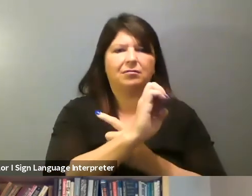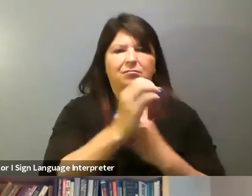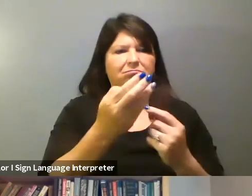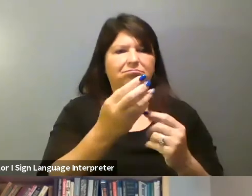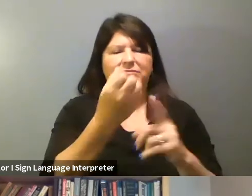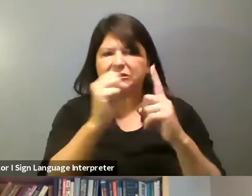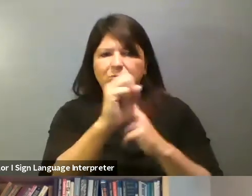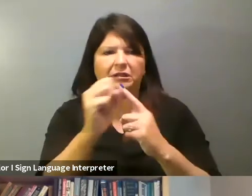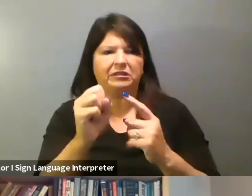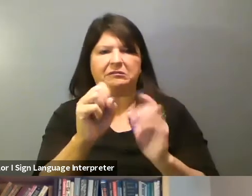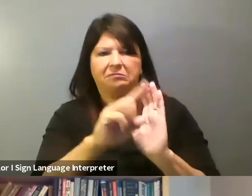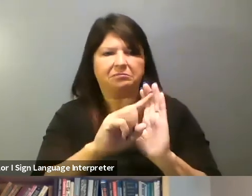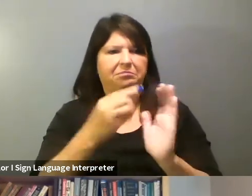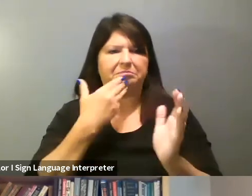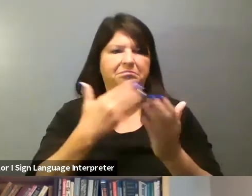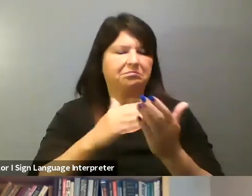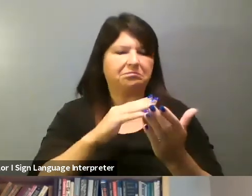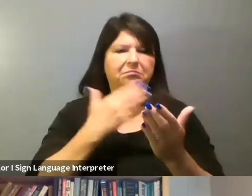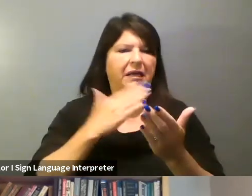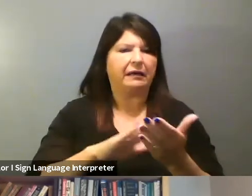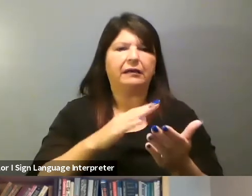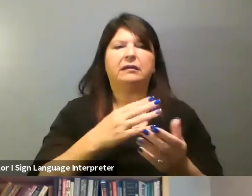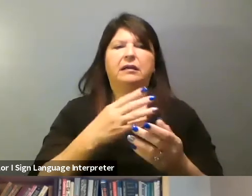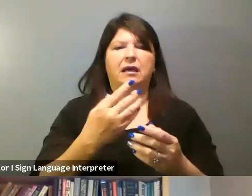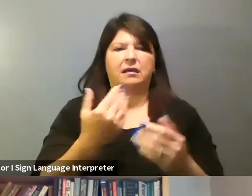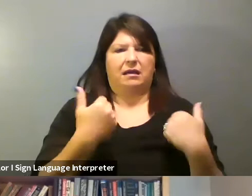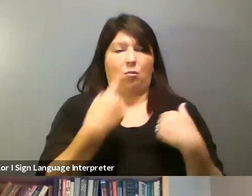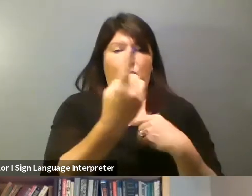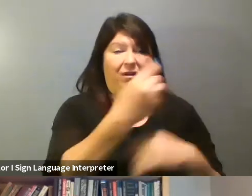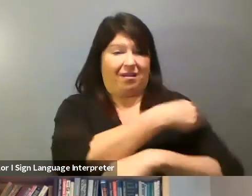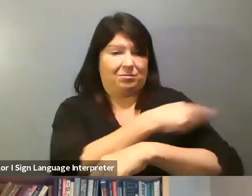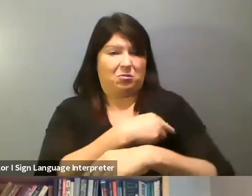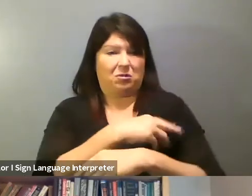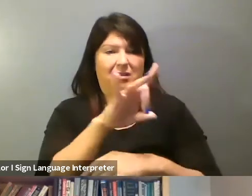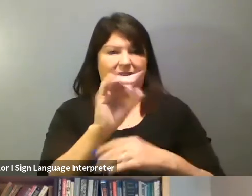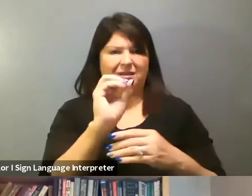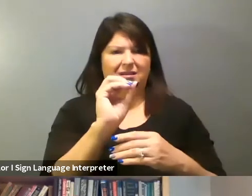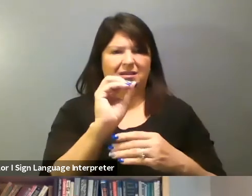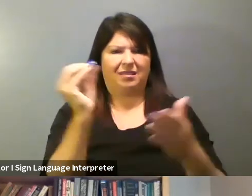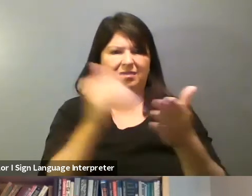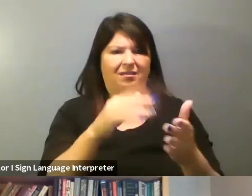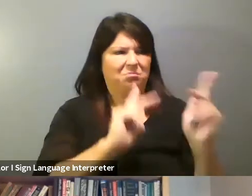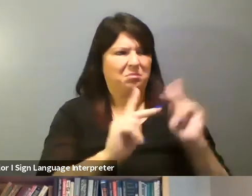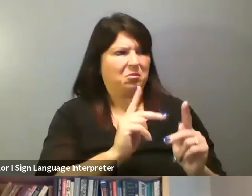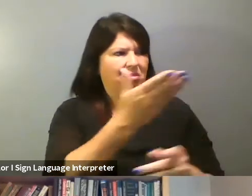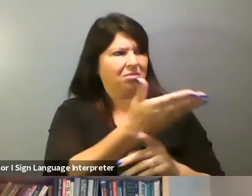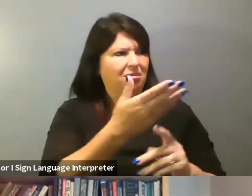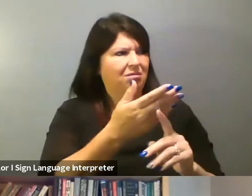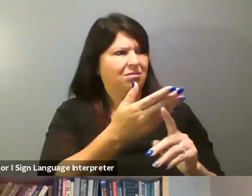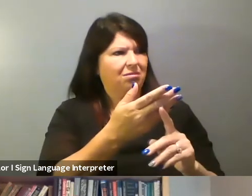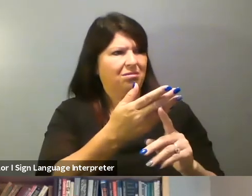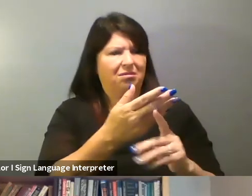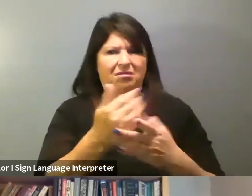one hospital for 180,000 people. And not only did I start working on